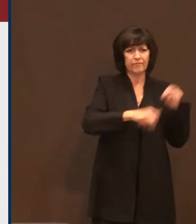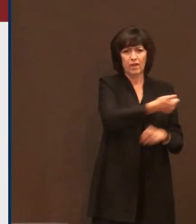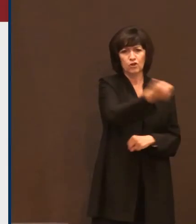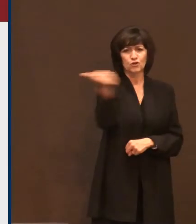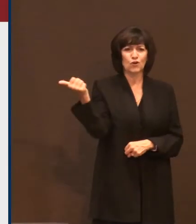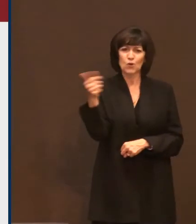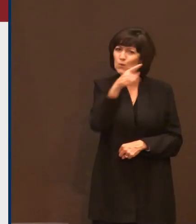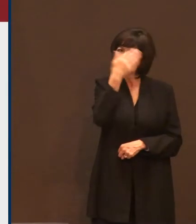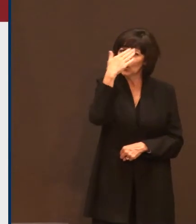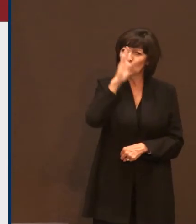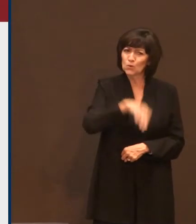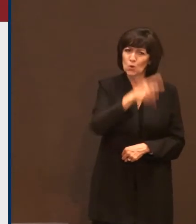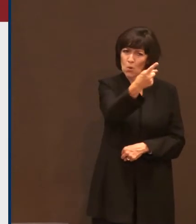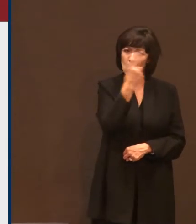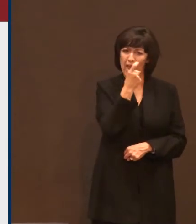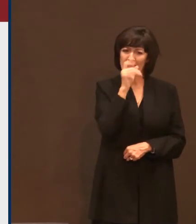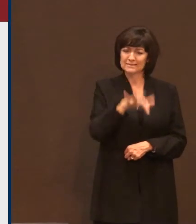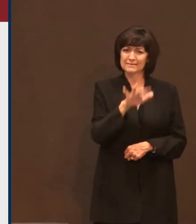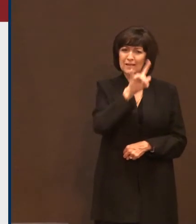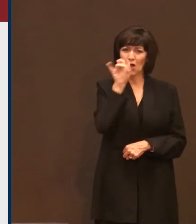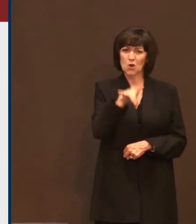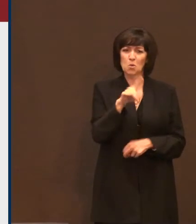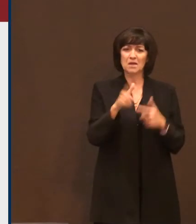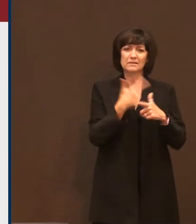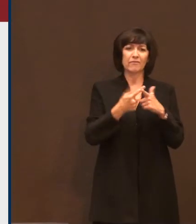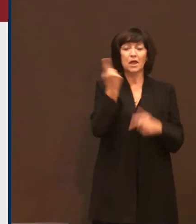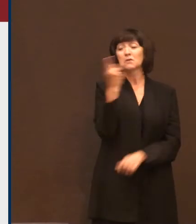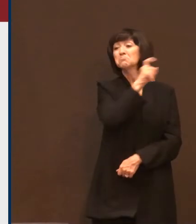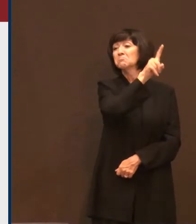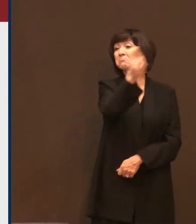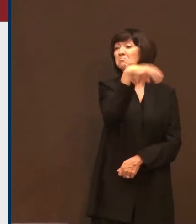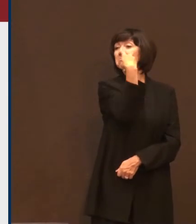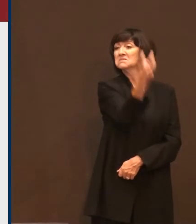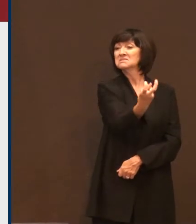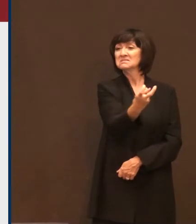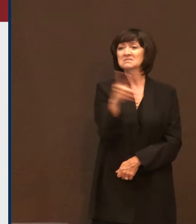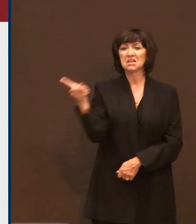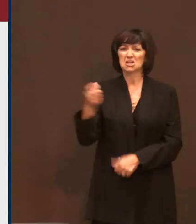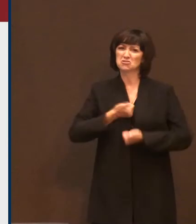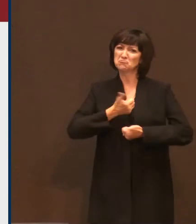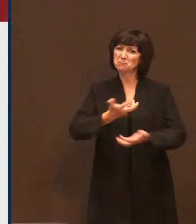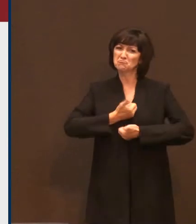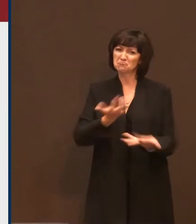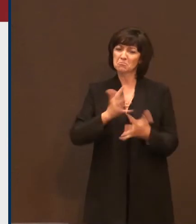set me off, and you're just going to sit down and let me answer. Then watch it happen.